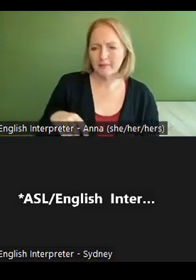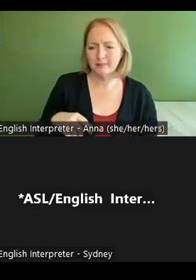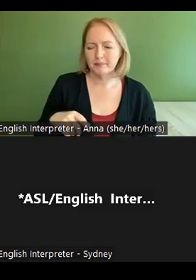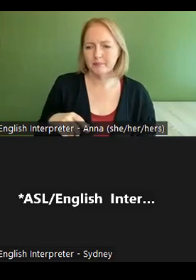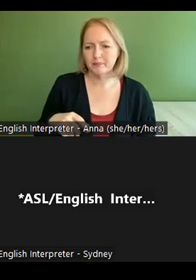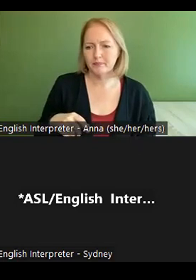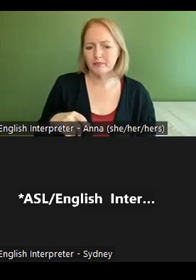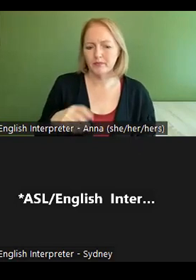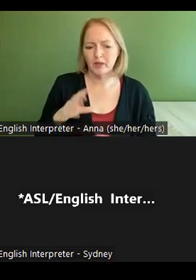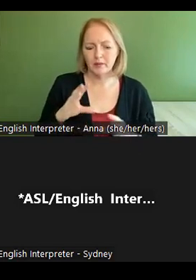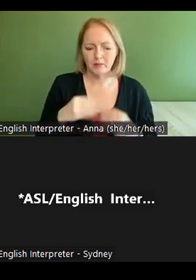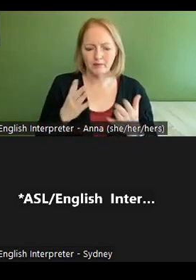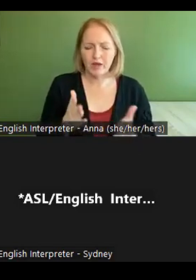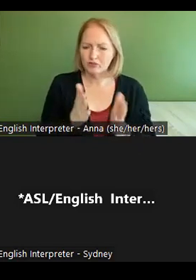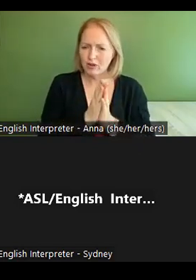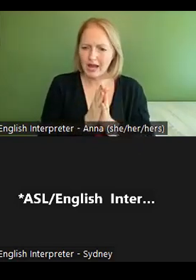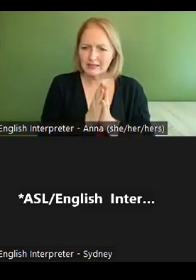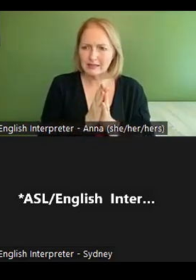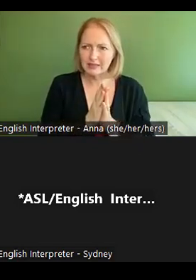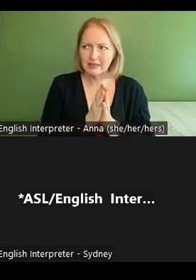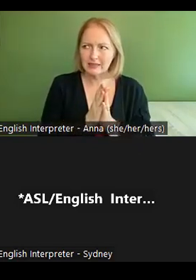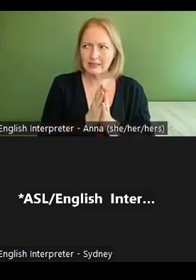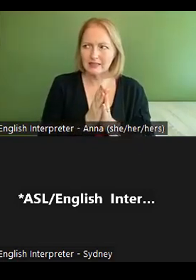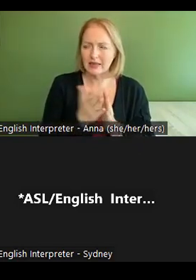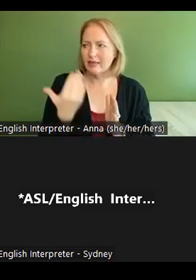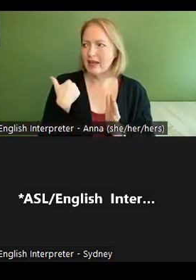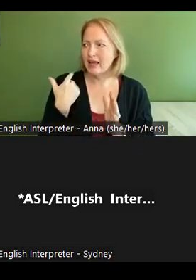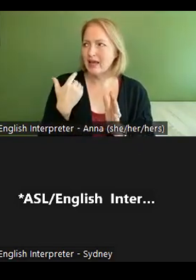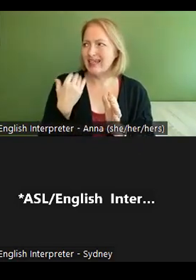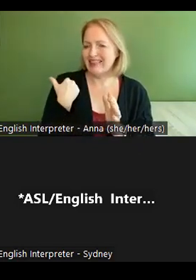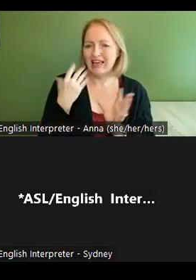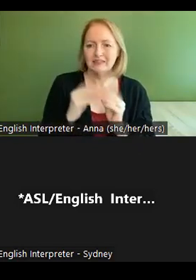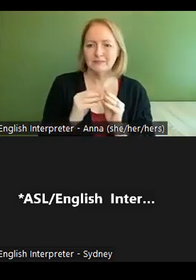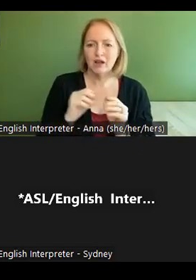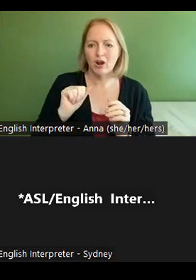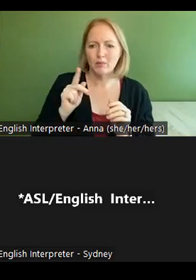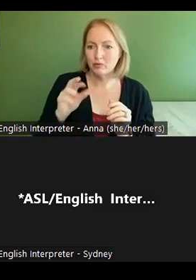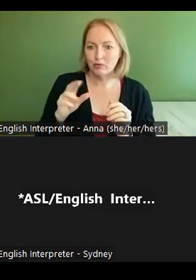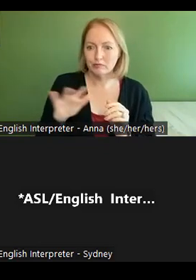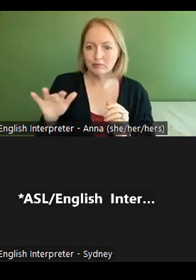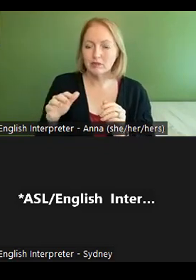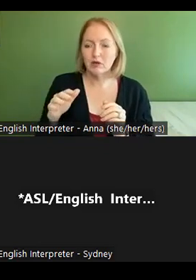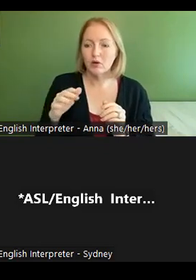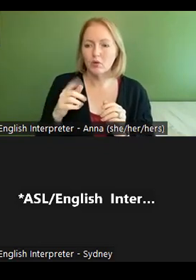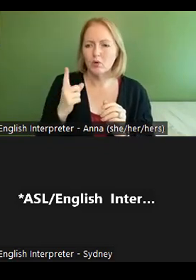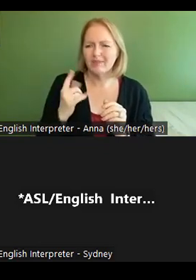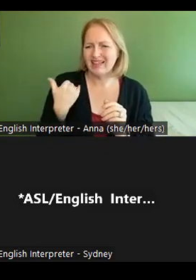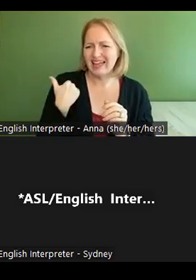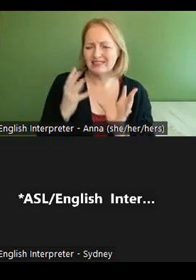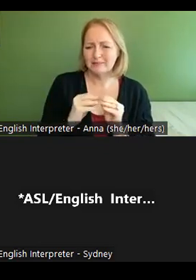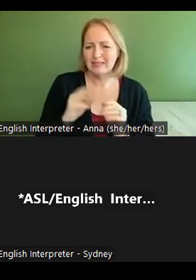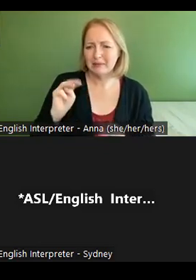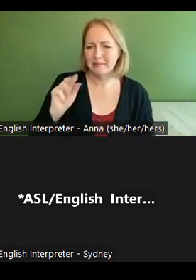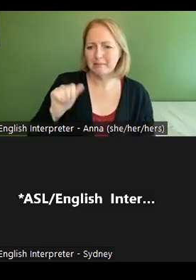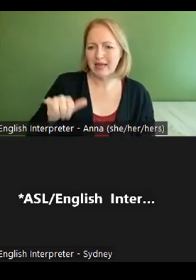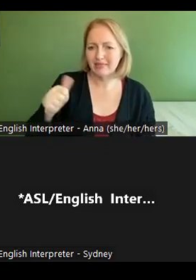As providers are asking, in the last meeting for the update on the ARPA one of the last meetings was on May the